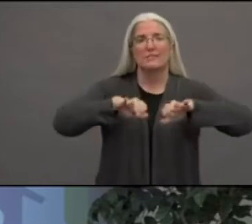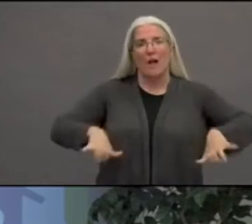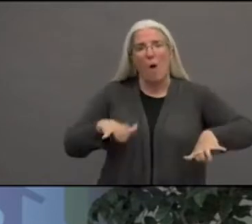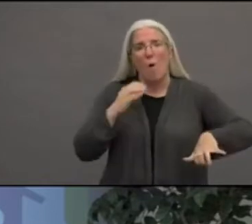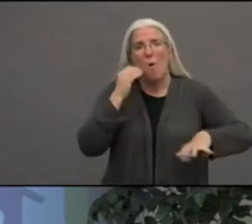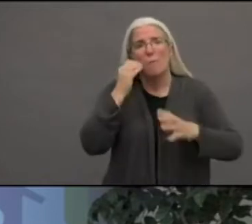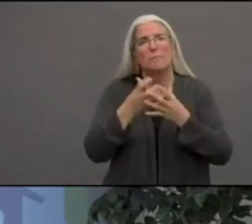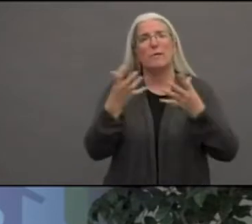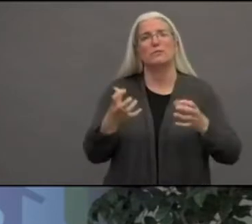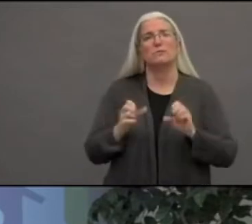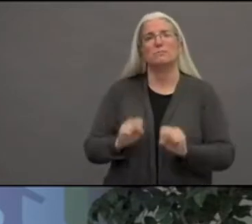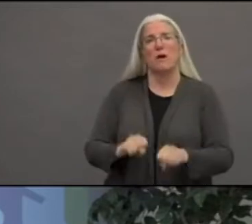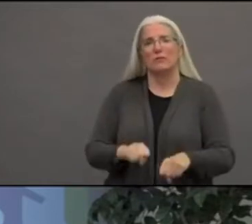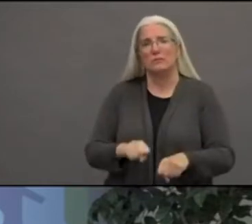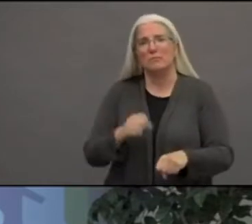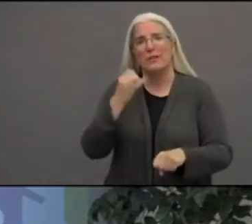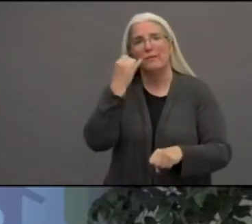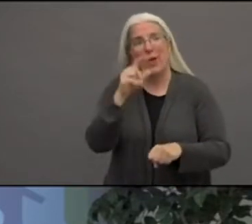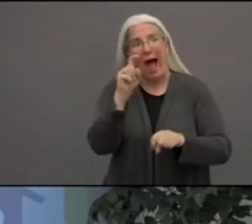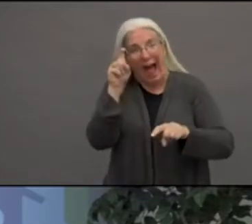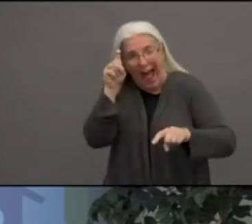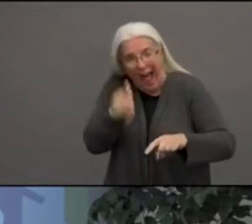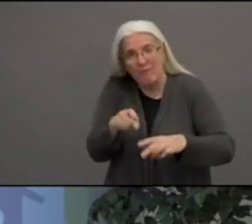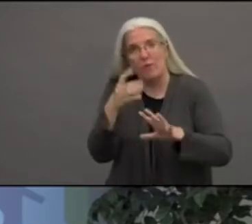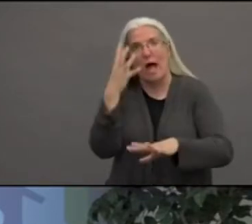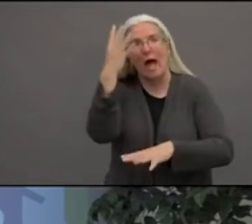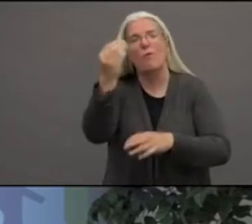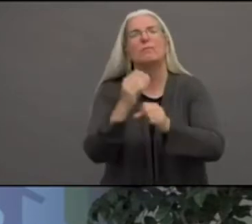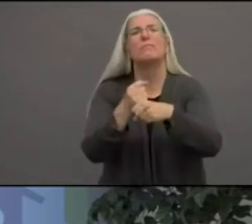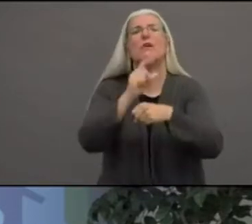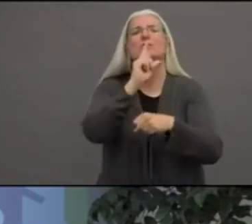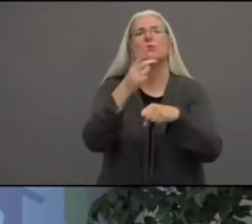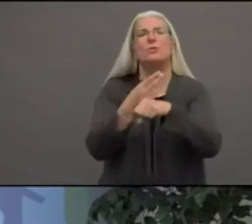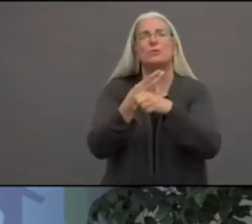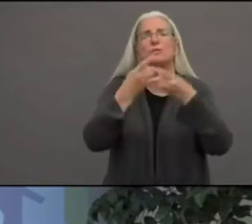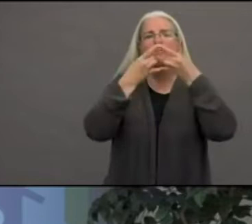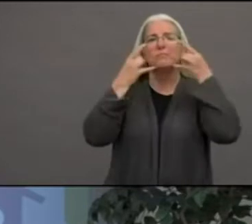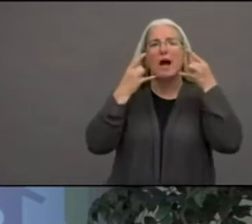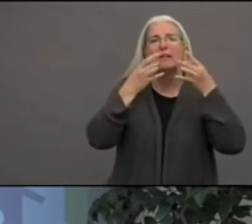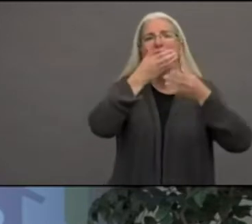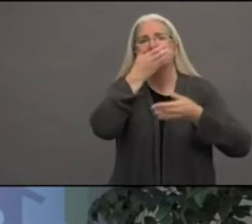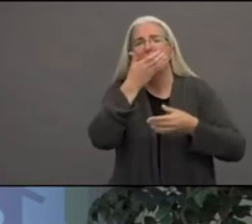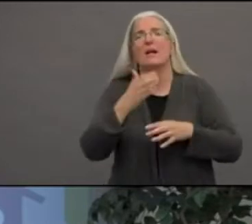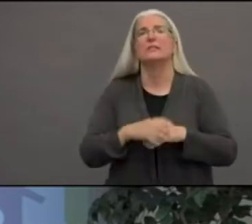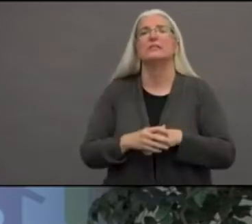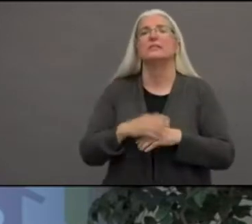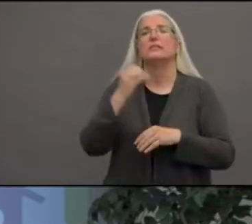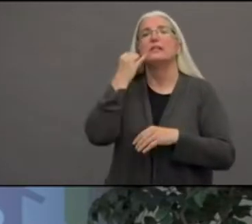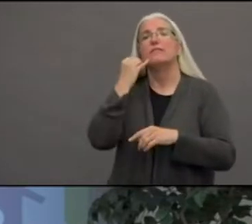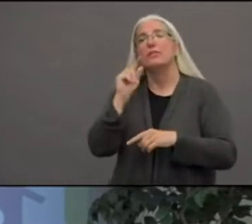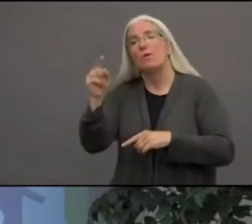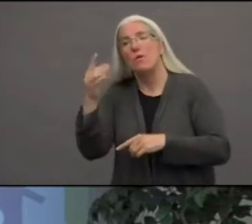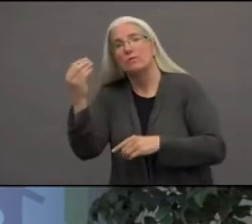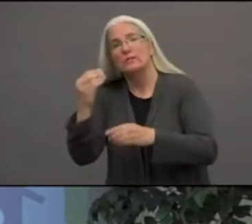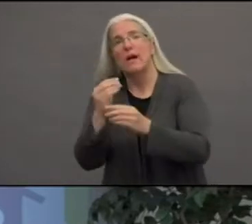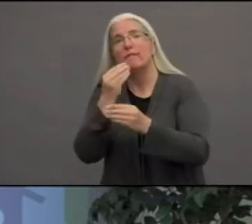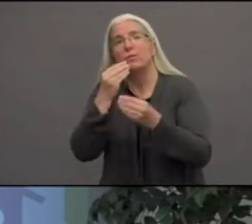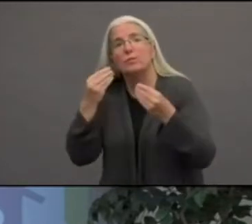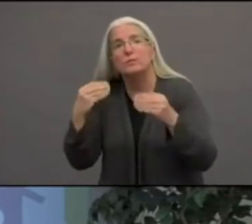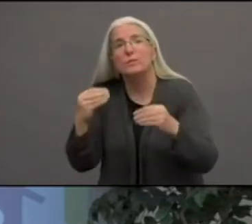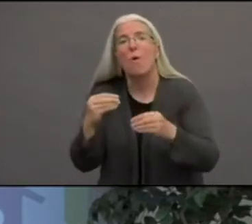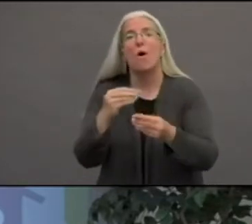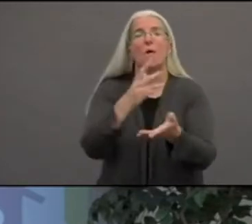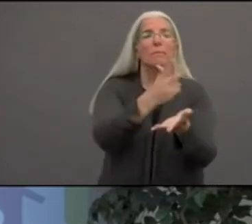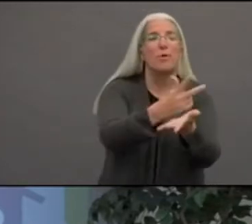leaving the house. And when you are outside, remember to stay 6 feet apart. Grocery stores, parking lots, sidewalks, all of